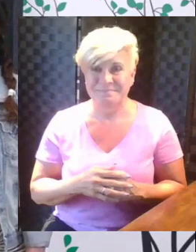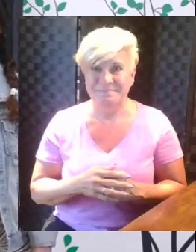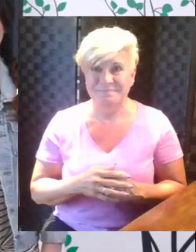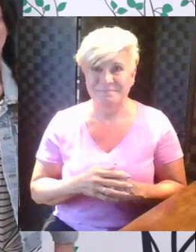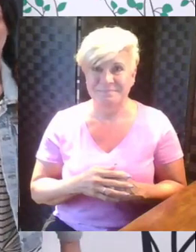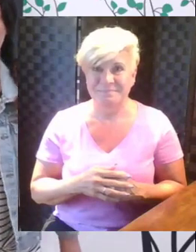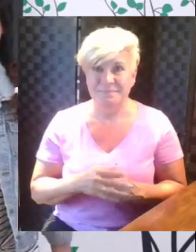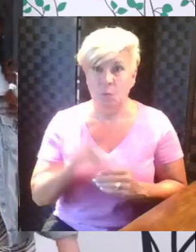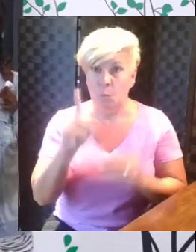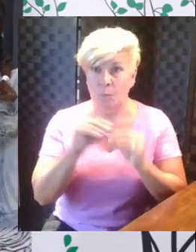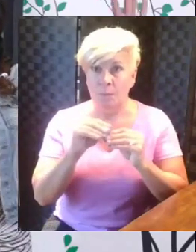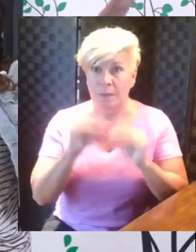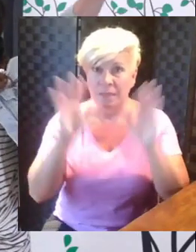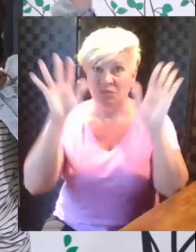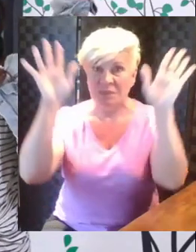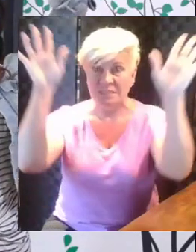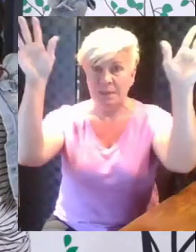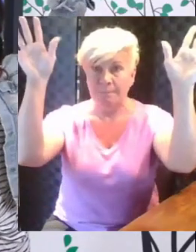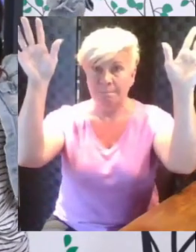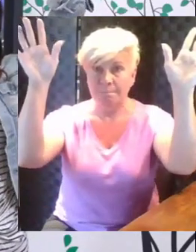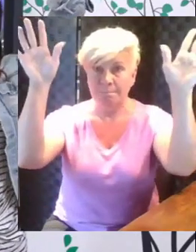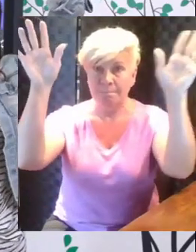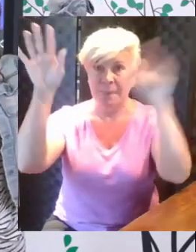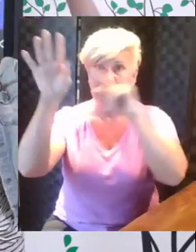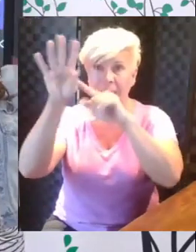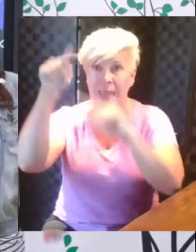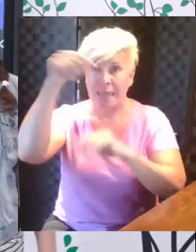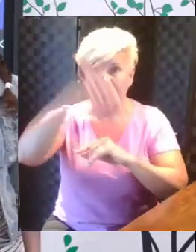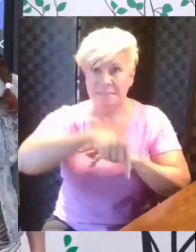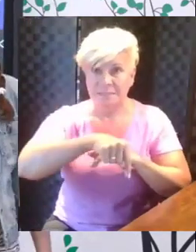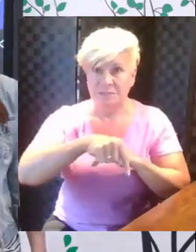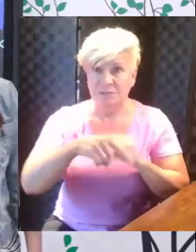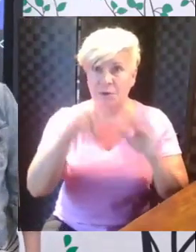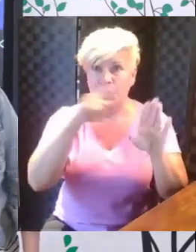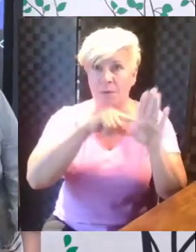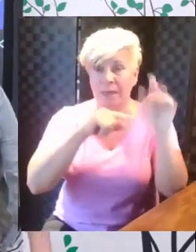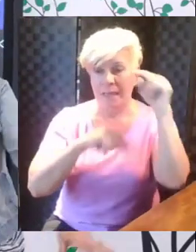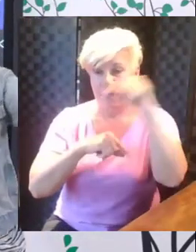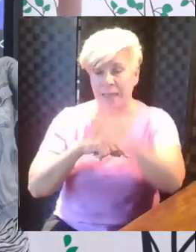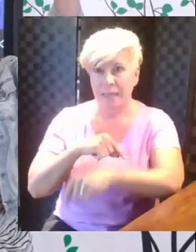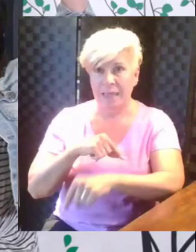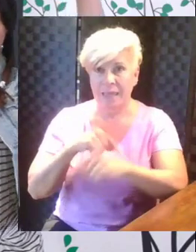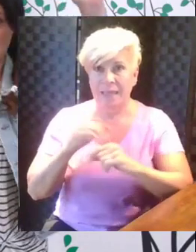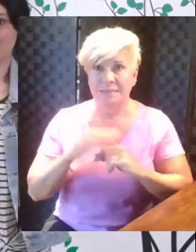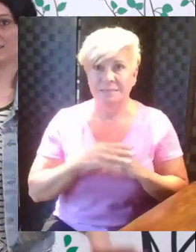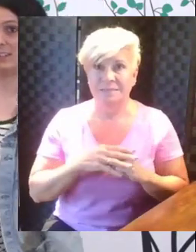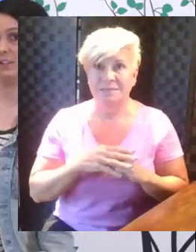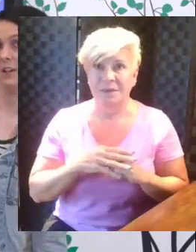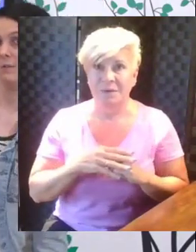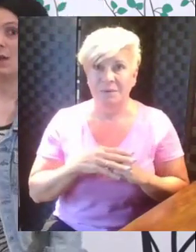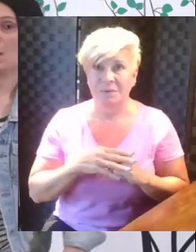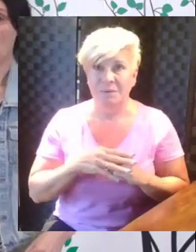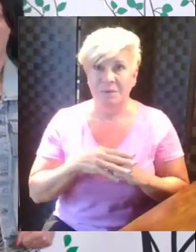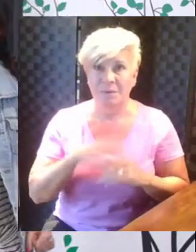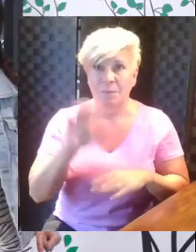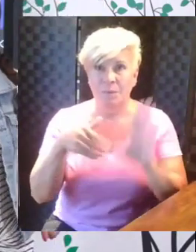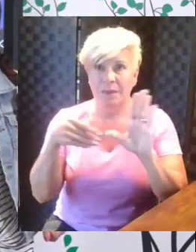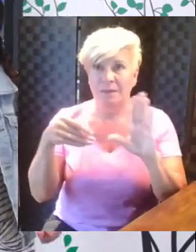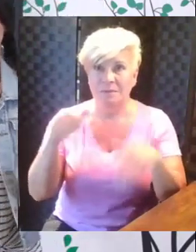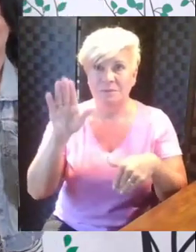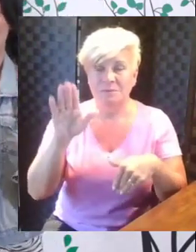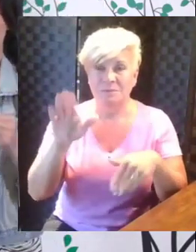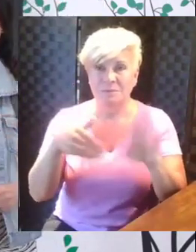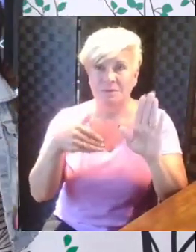And then one more time. Big stretch up, hand to toe, hand to toe.